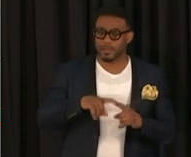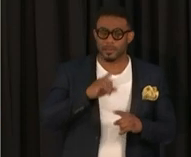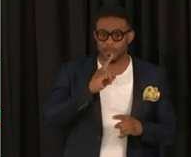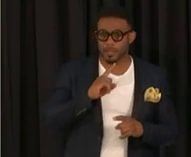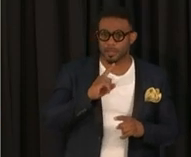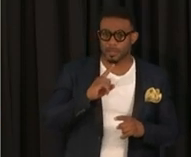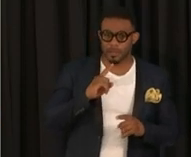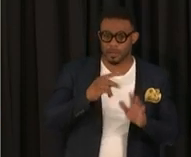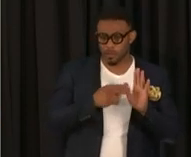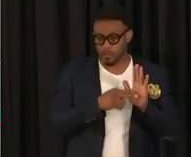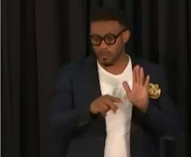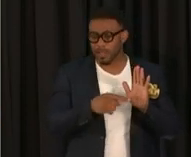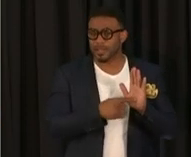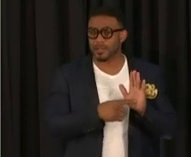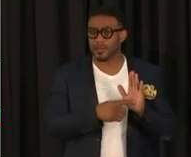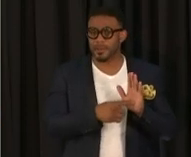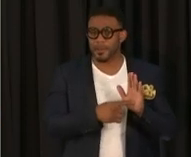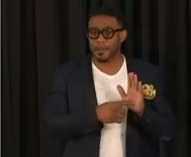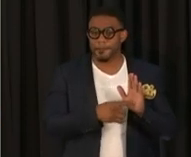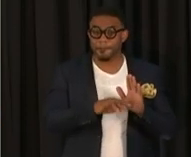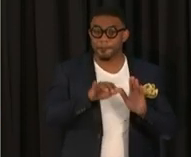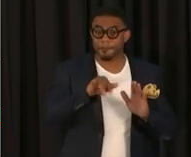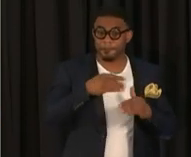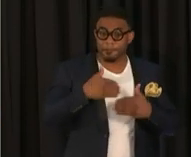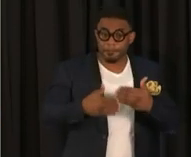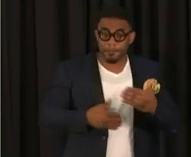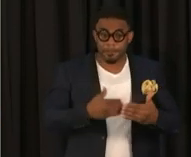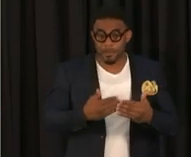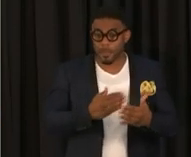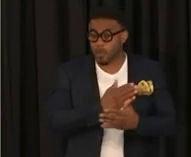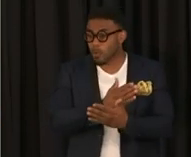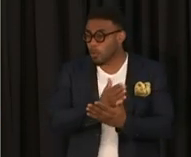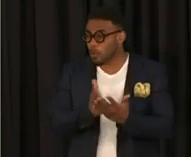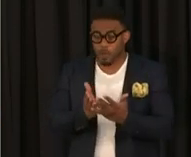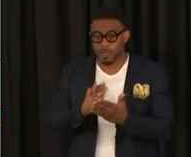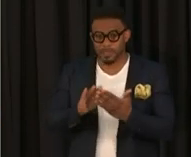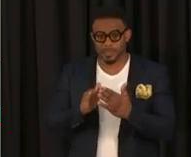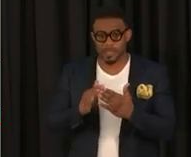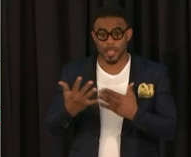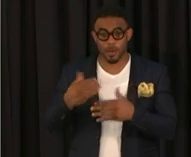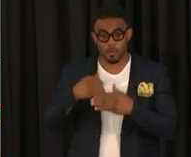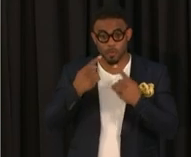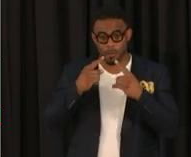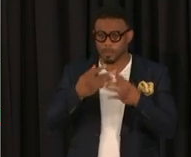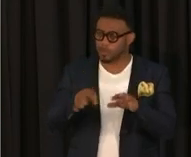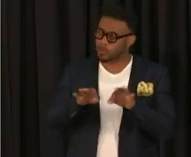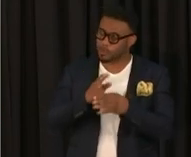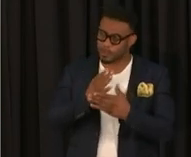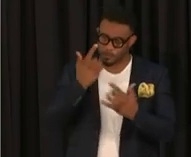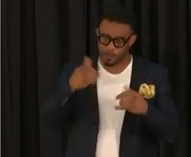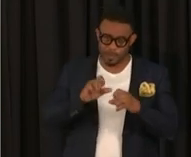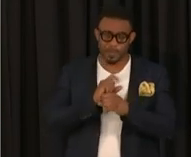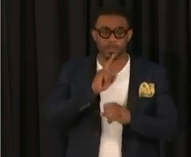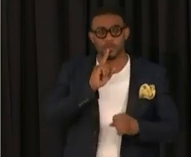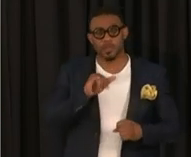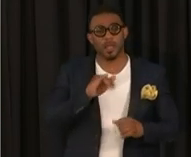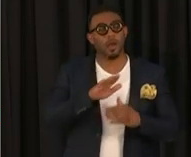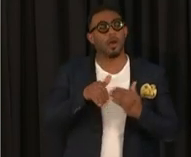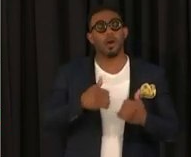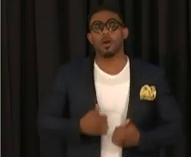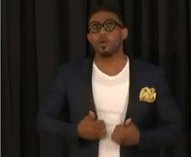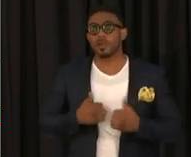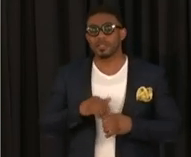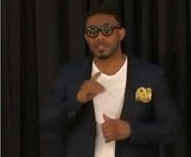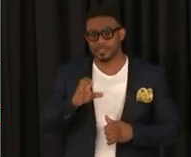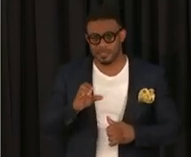we need to be reflecting that progress across the city. So inclusive prosperity is a critical piece for us to make sure that